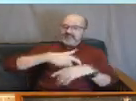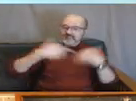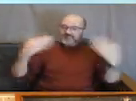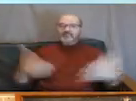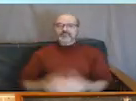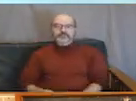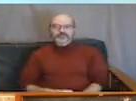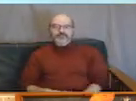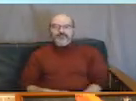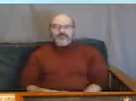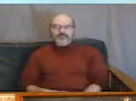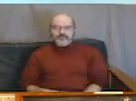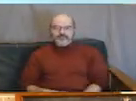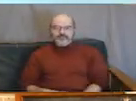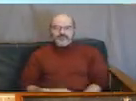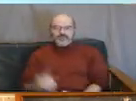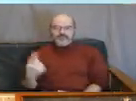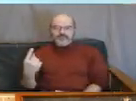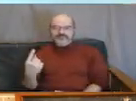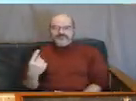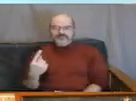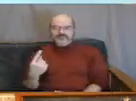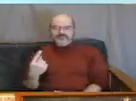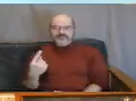it. 1,